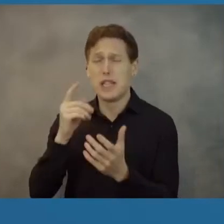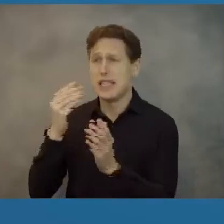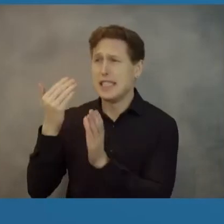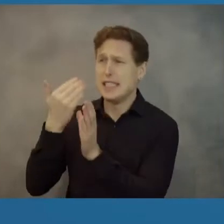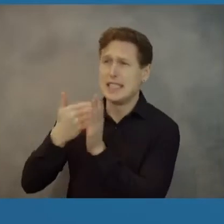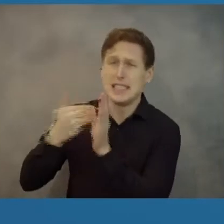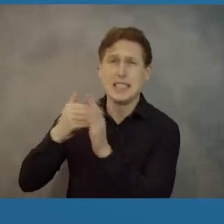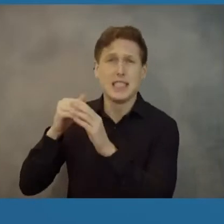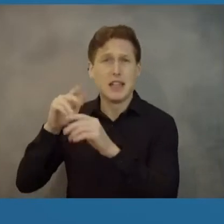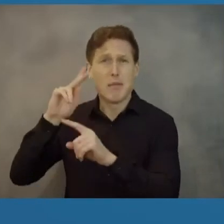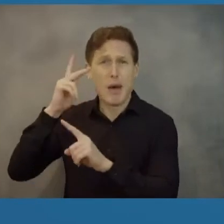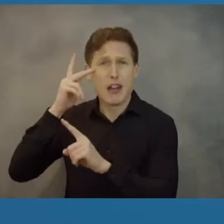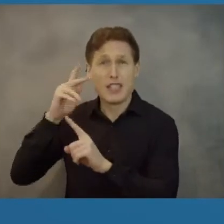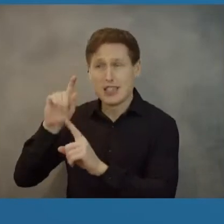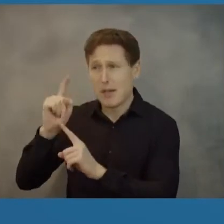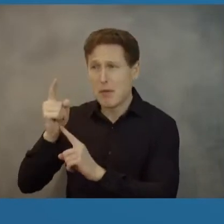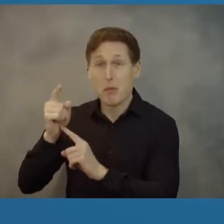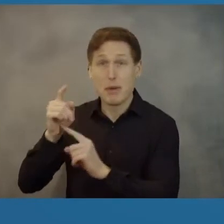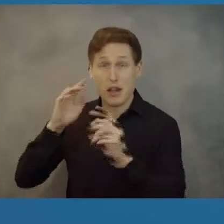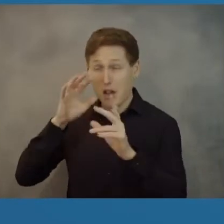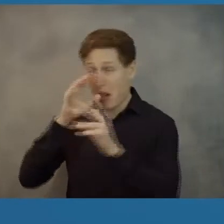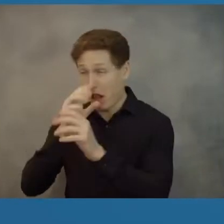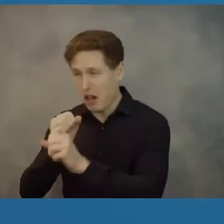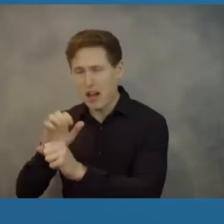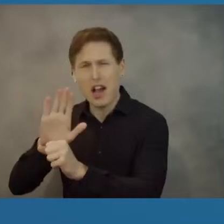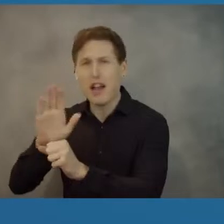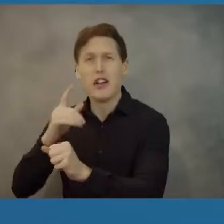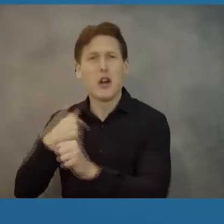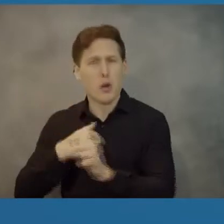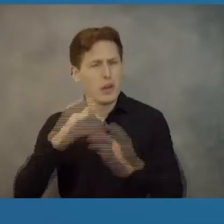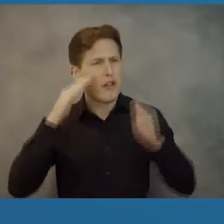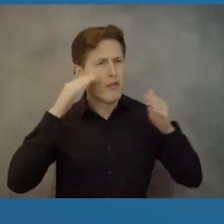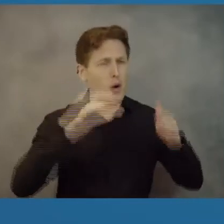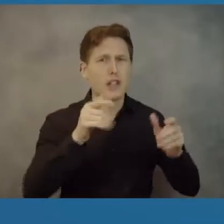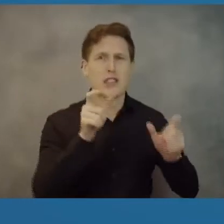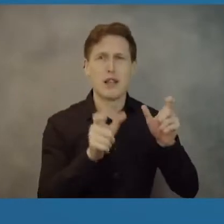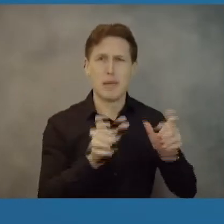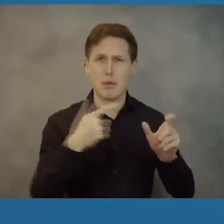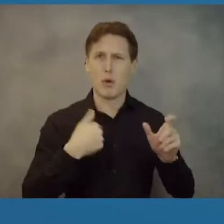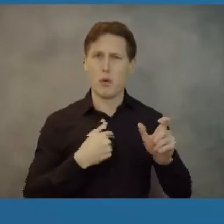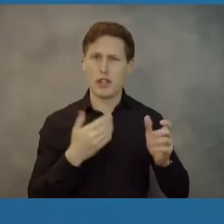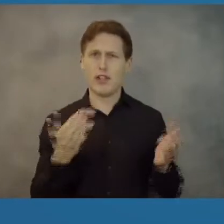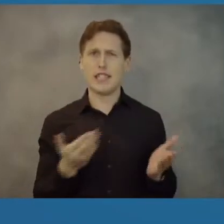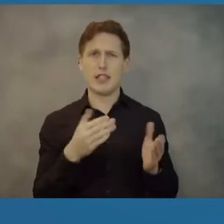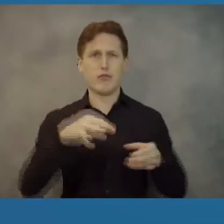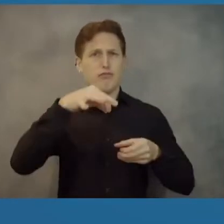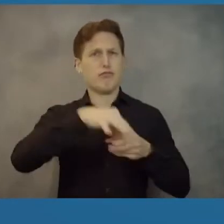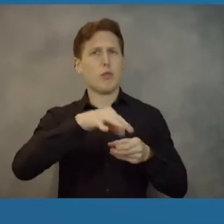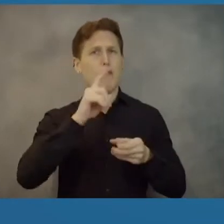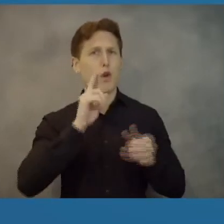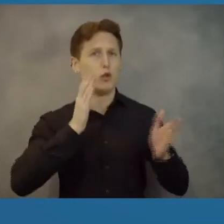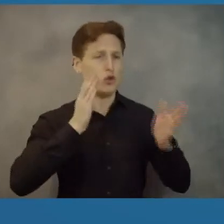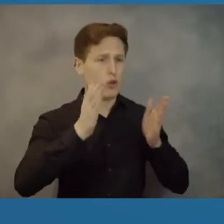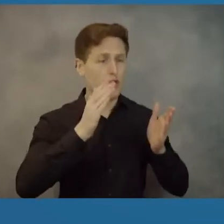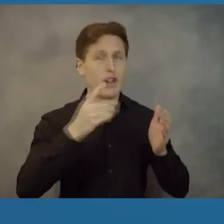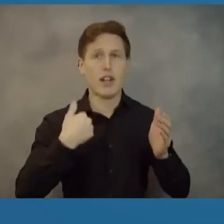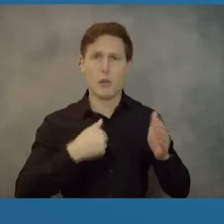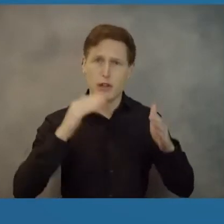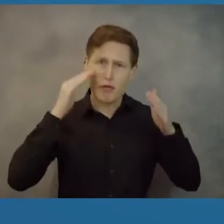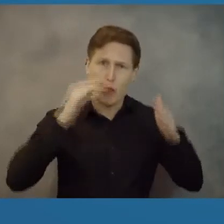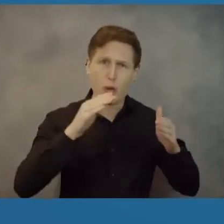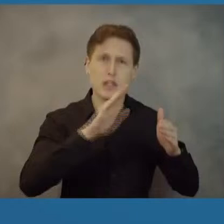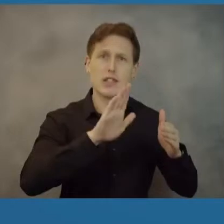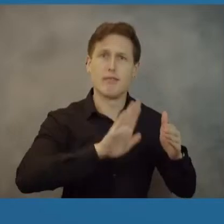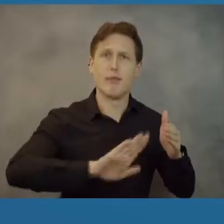of the people that we were sent here to serve. And we never strayed away from the issues they cared the most about. Together,